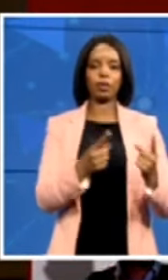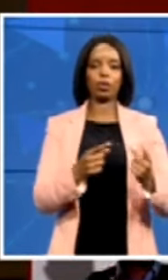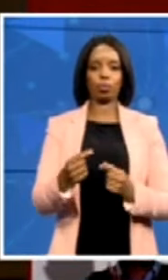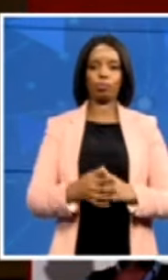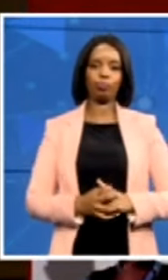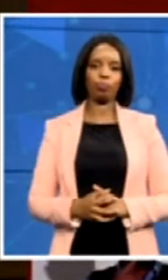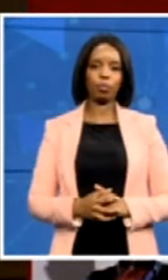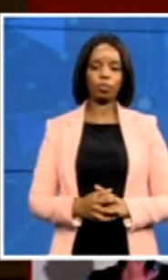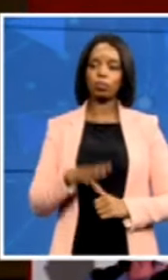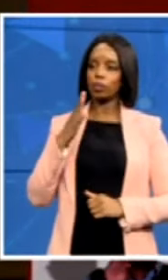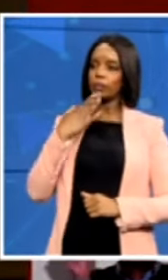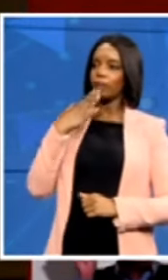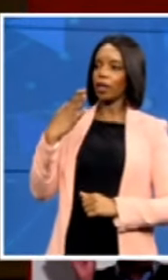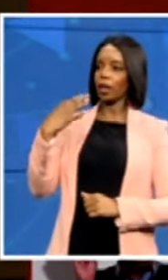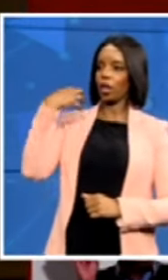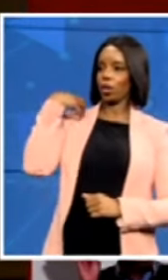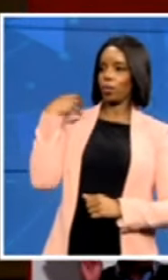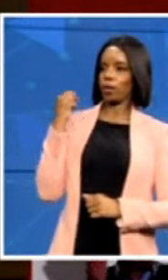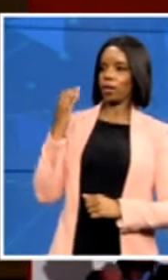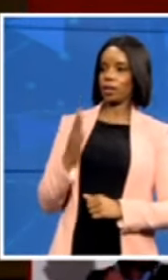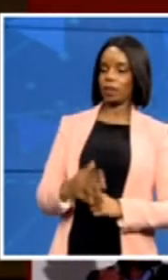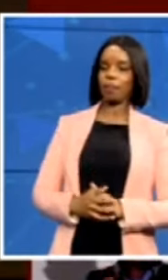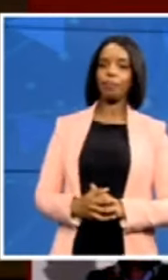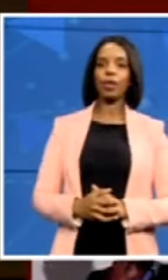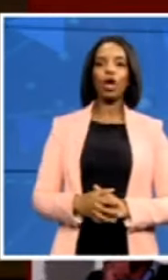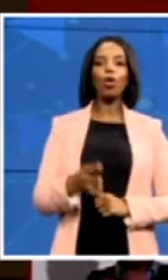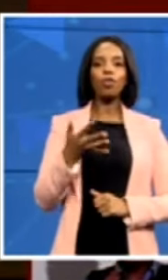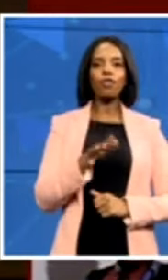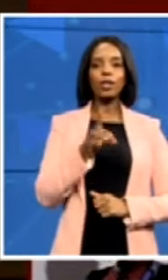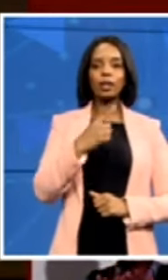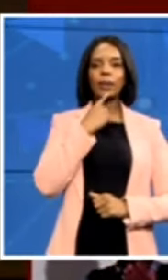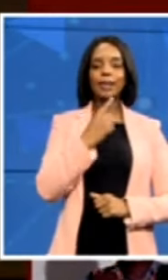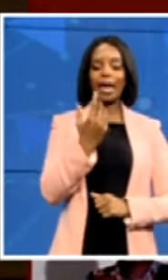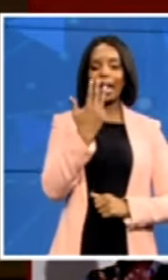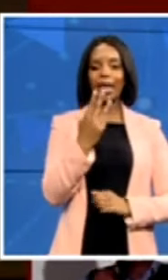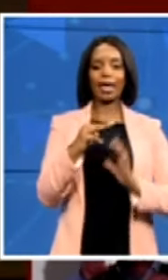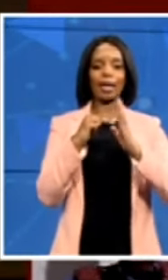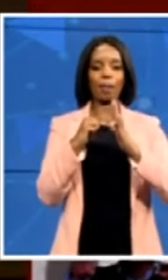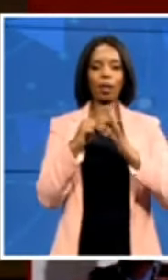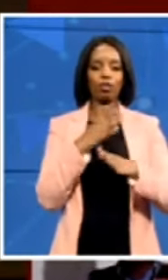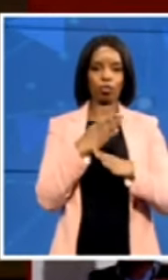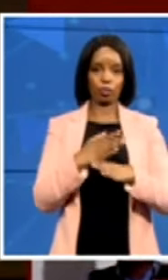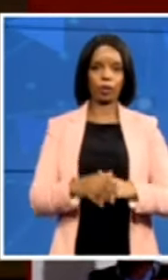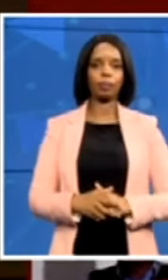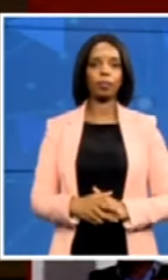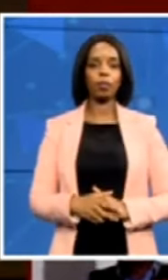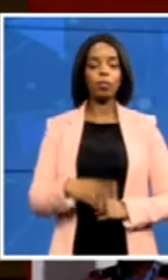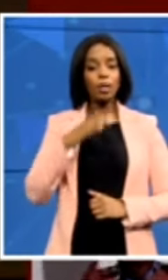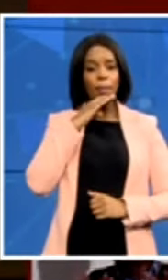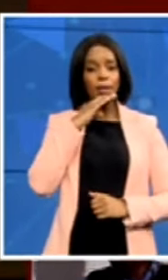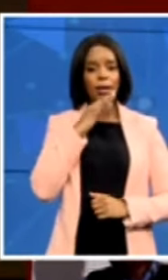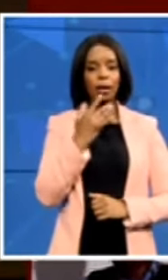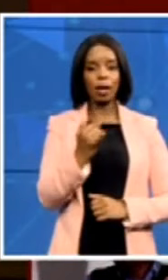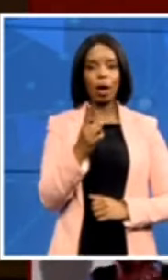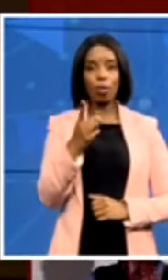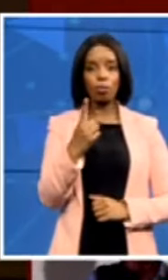million jobs. Are we talking about in the various, in the informal sector, etc., around, whether it's a chisanyama or whether the